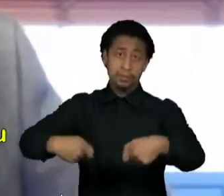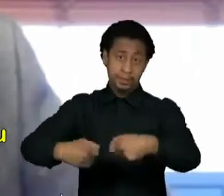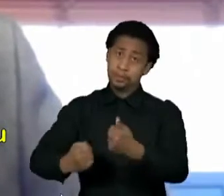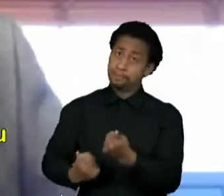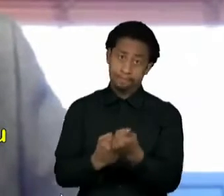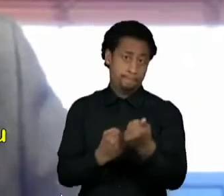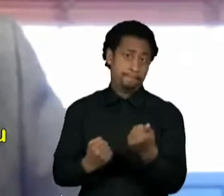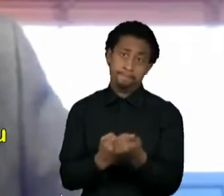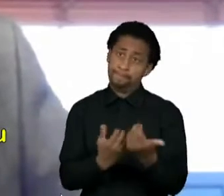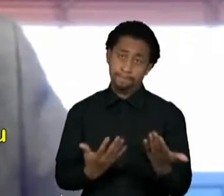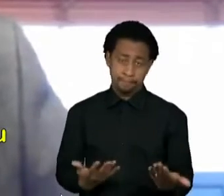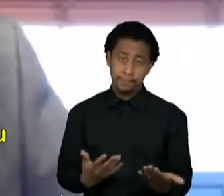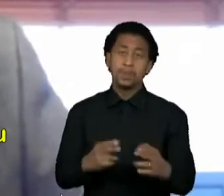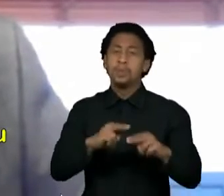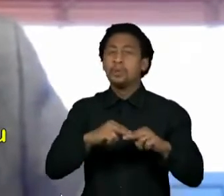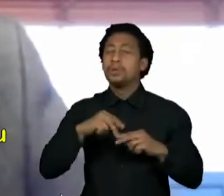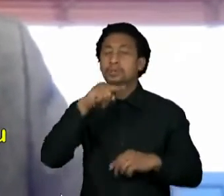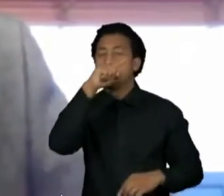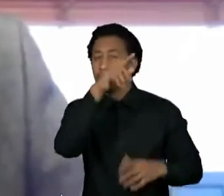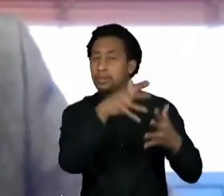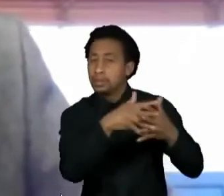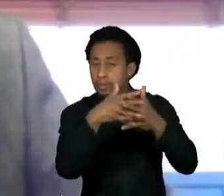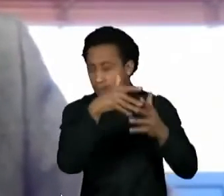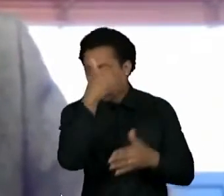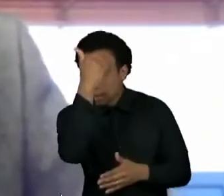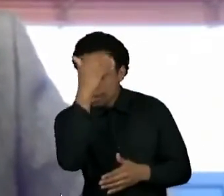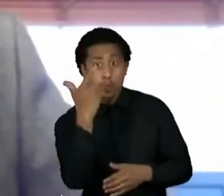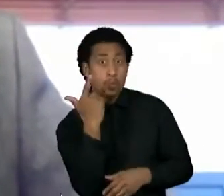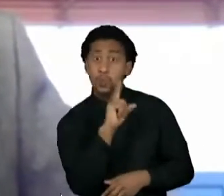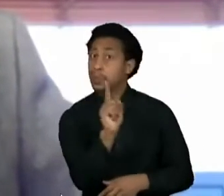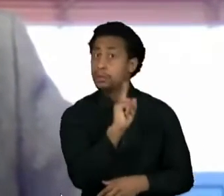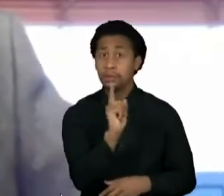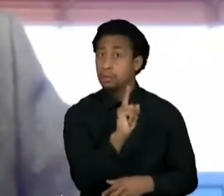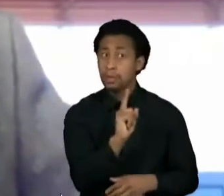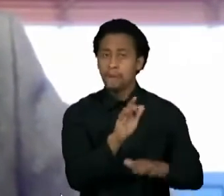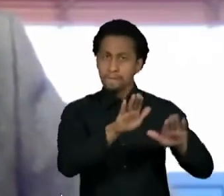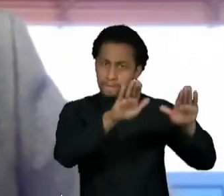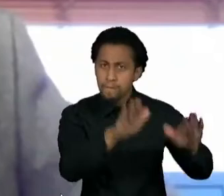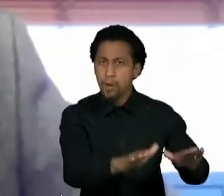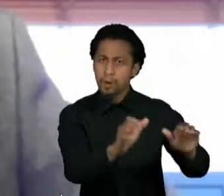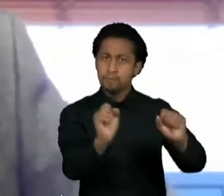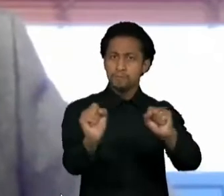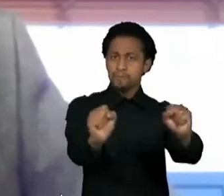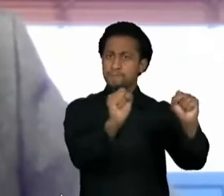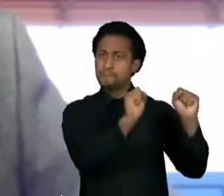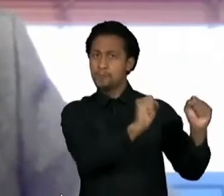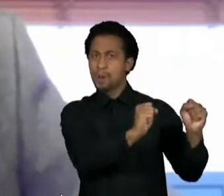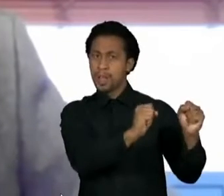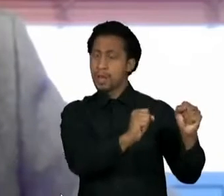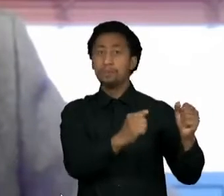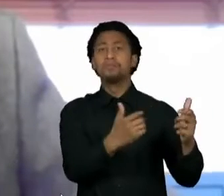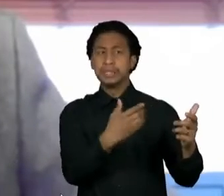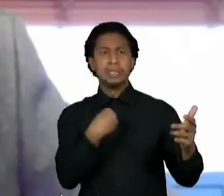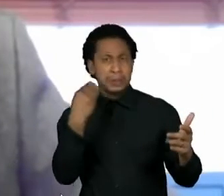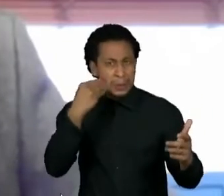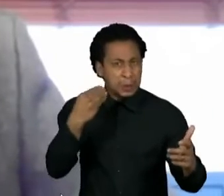the biggest reason why Donald Trump failed to stay in power, even despite